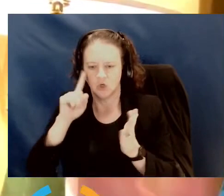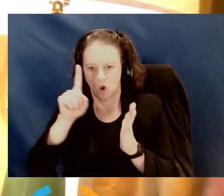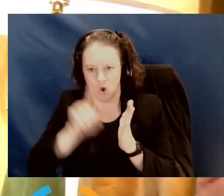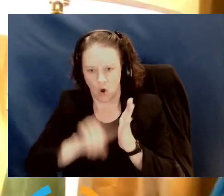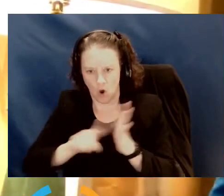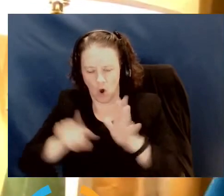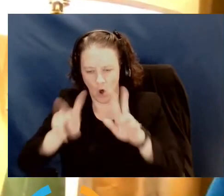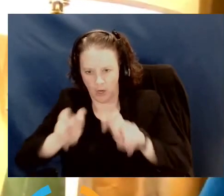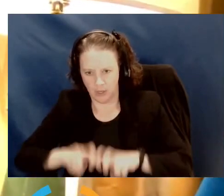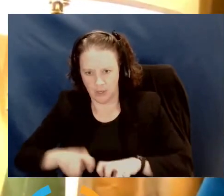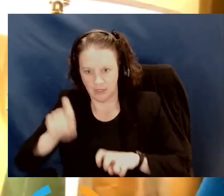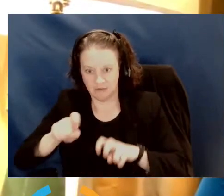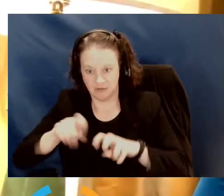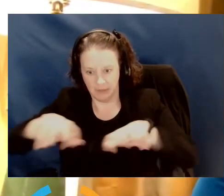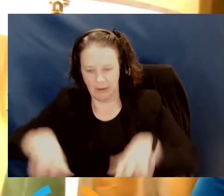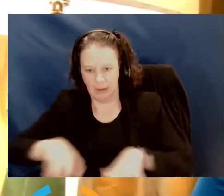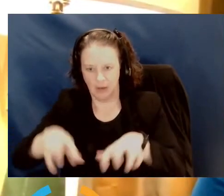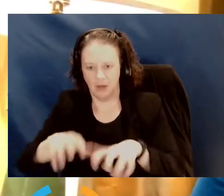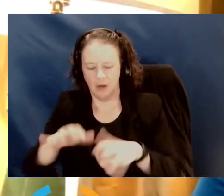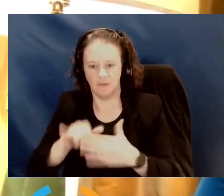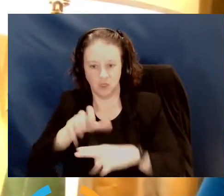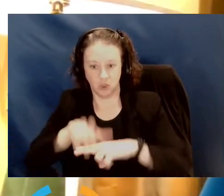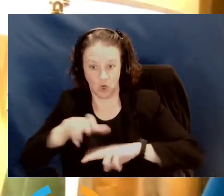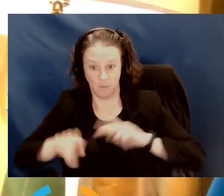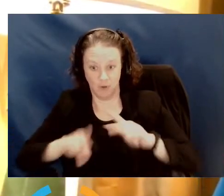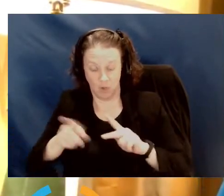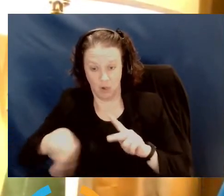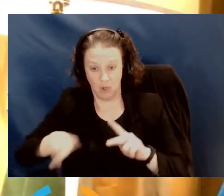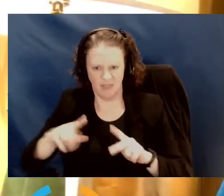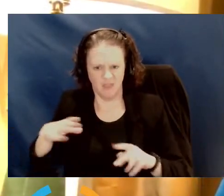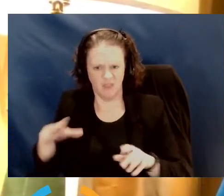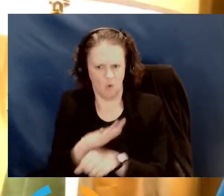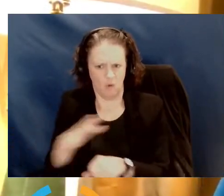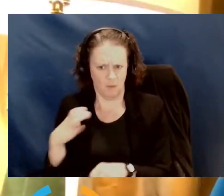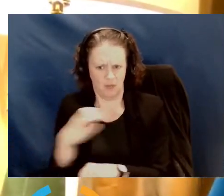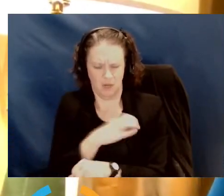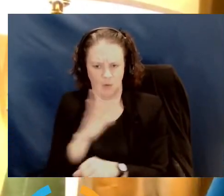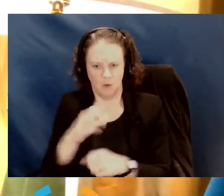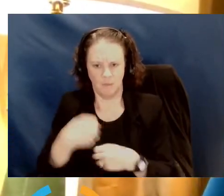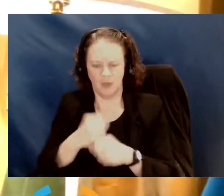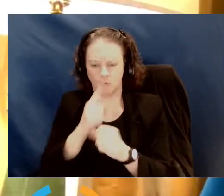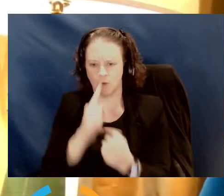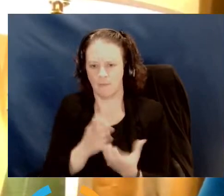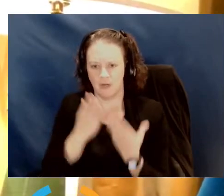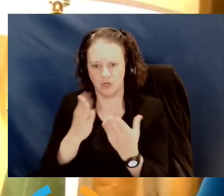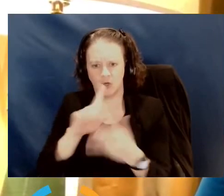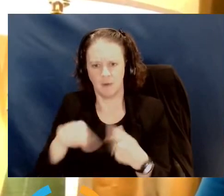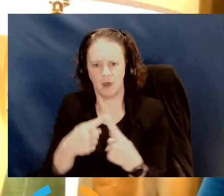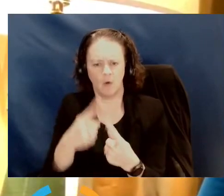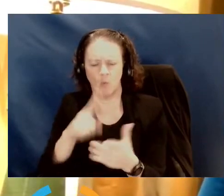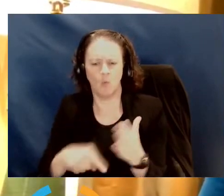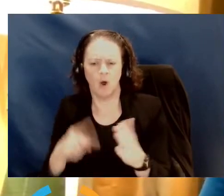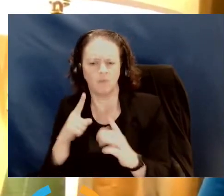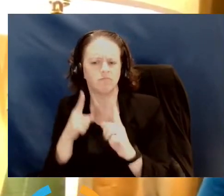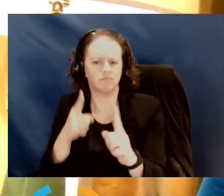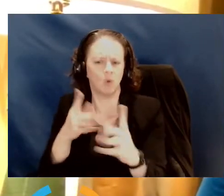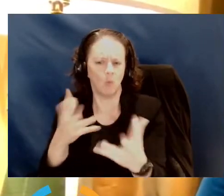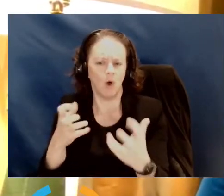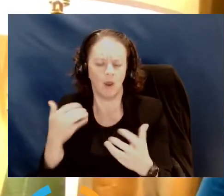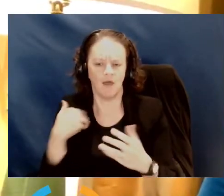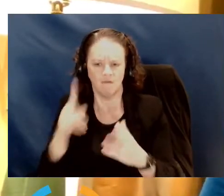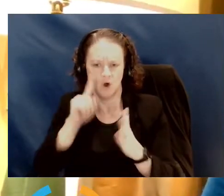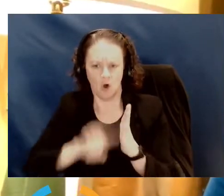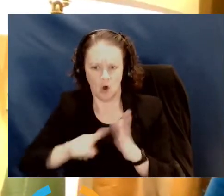or actually the whole committee, will make recommendations as to what they would like to see audited. And because that's very important to have